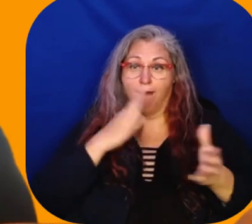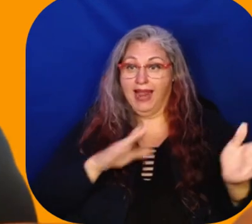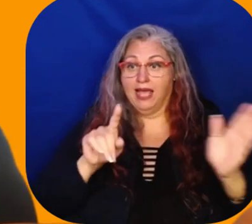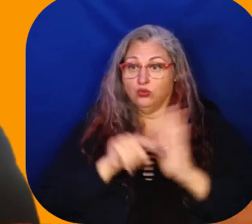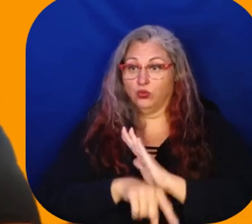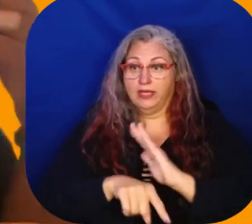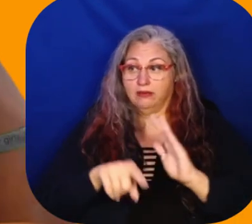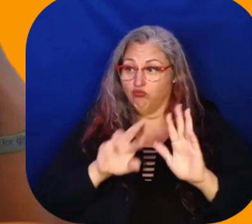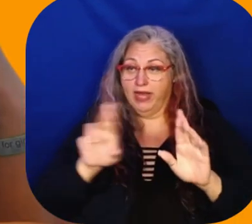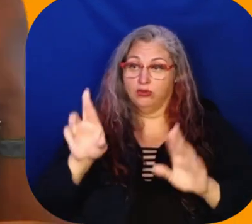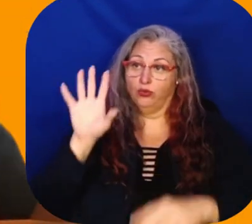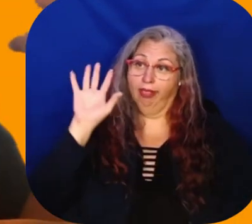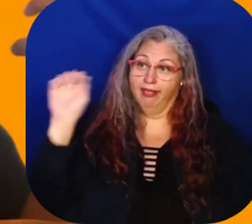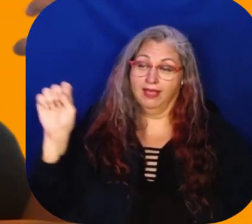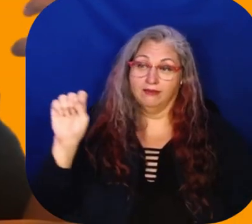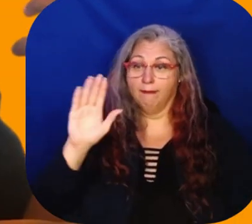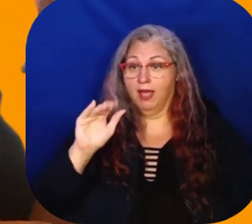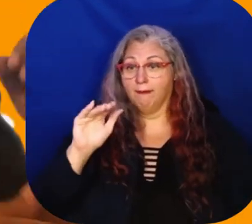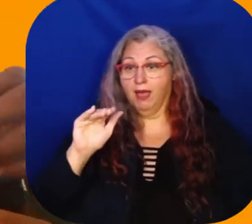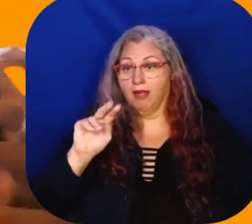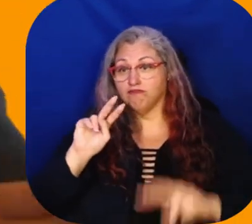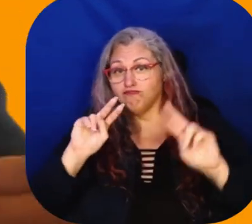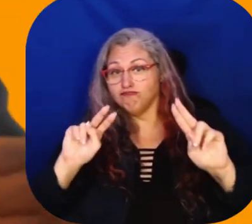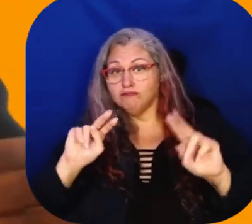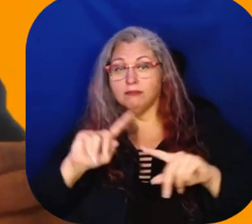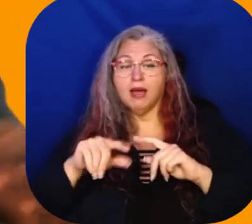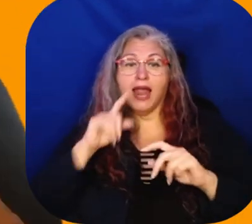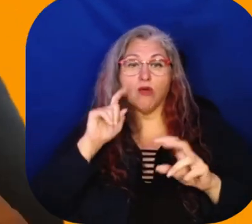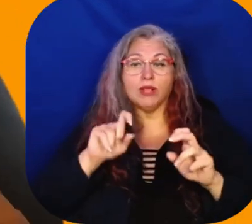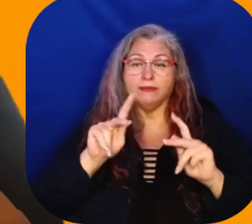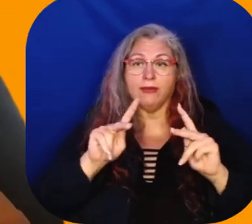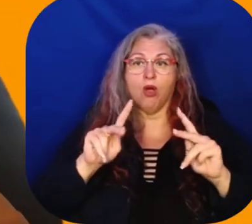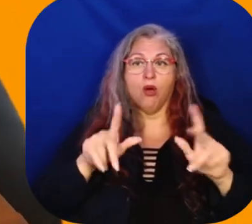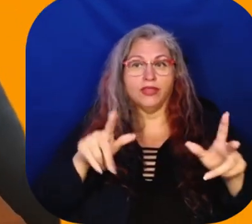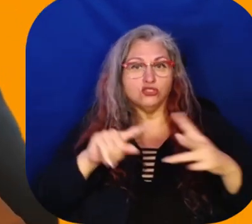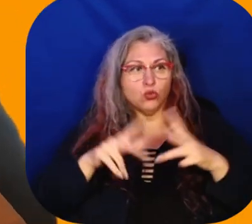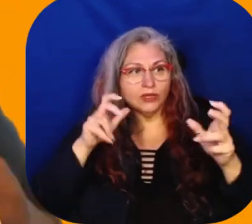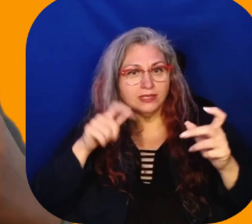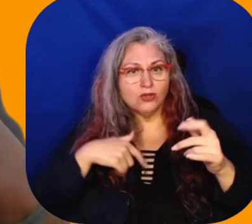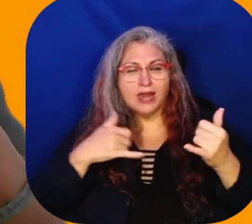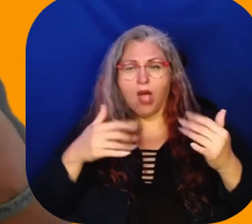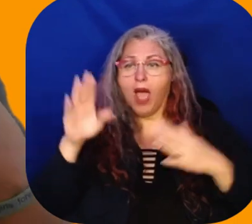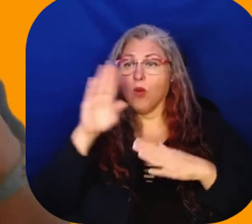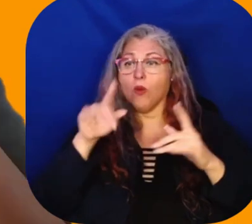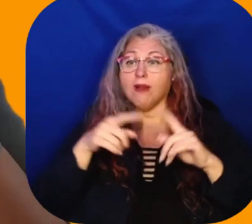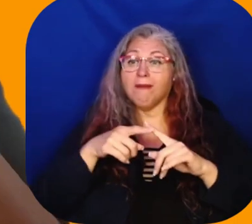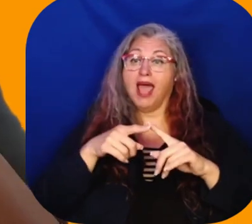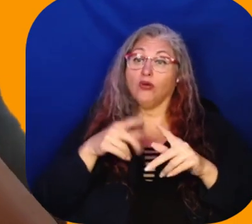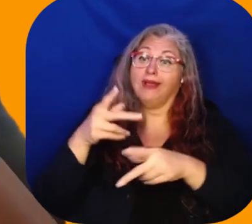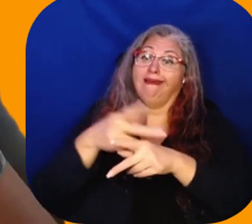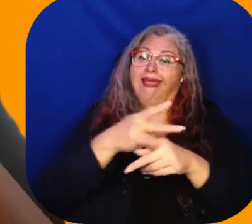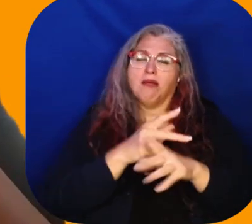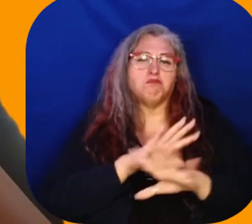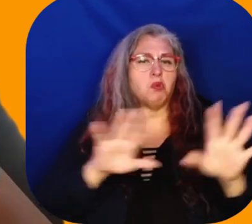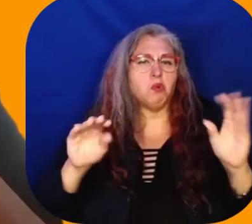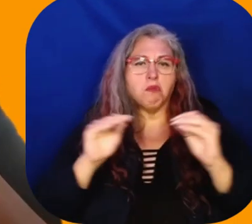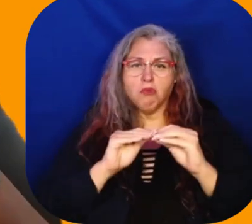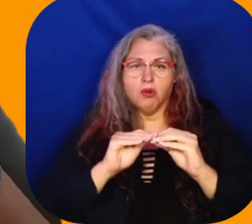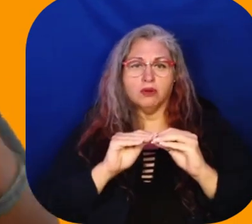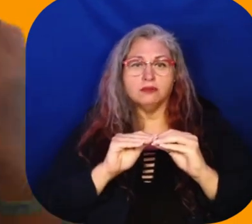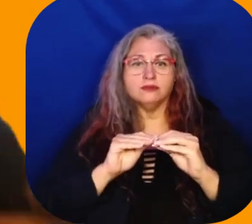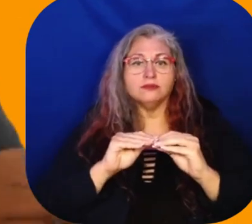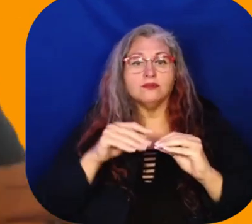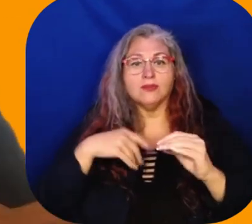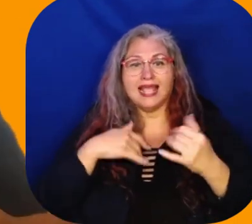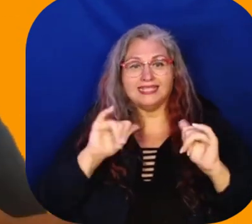was about. And then I realized that people were listening to me, so I don't worry about that part anymore. I still have so much to